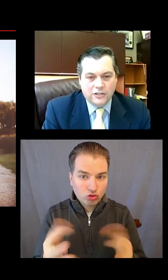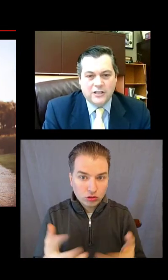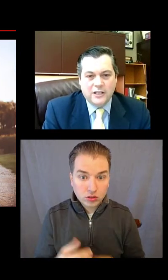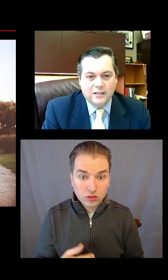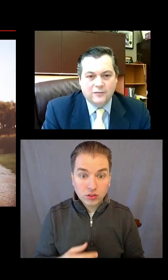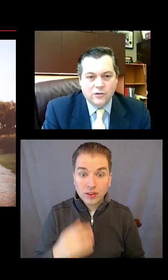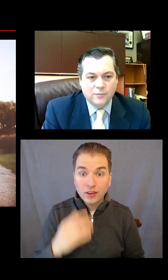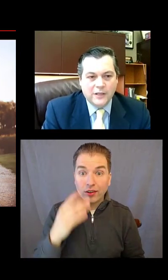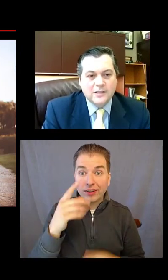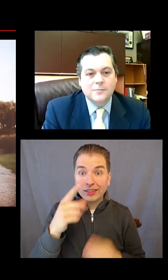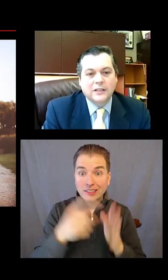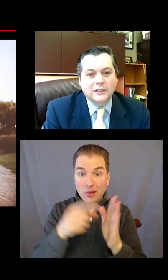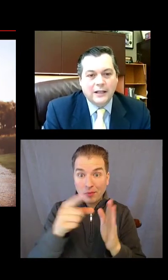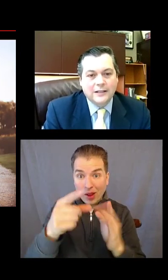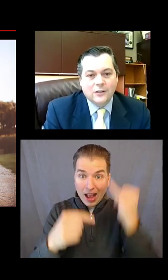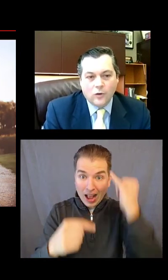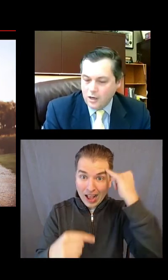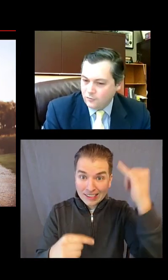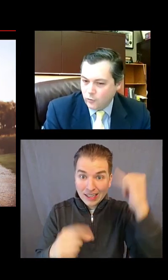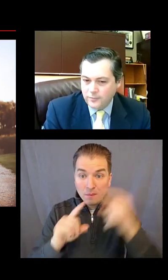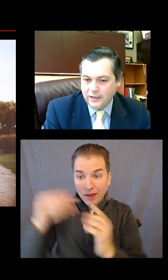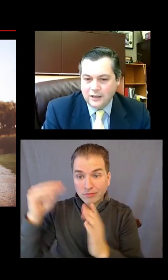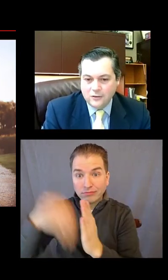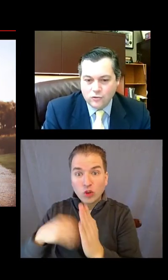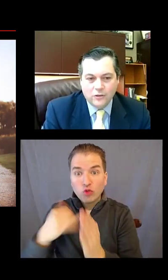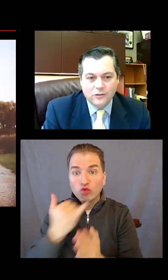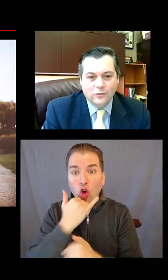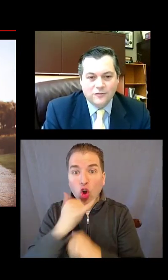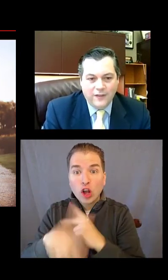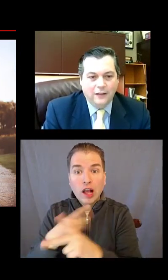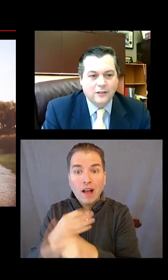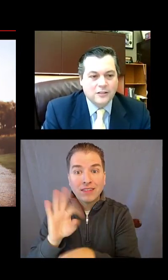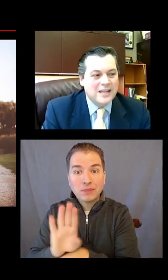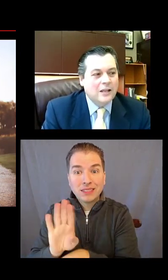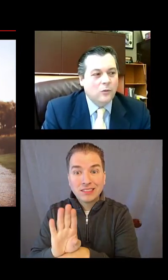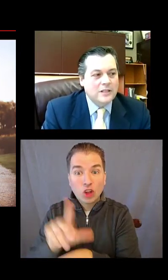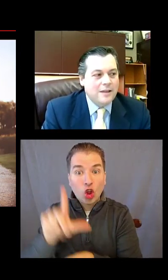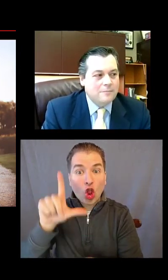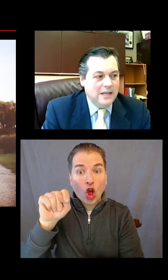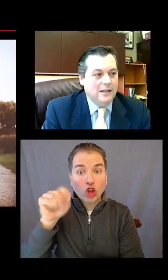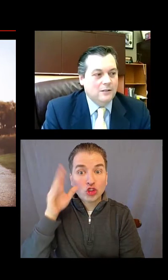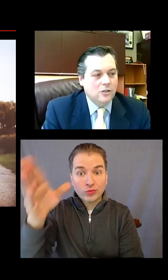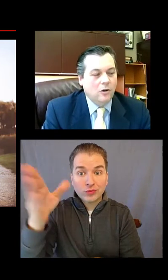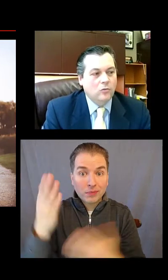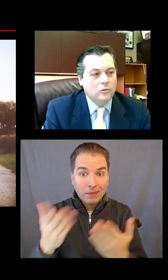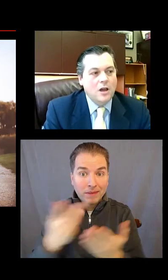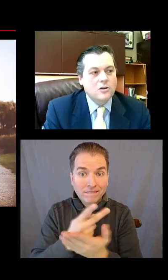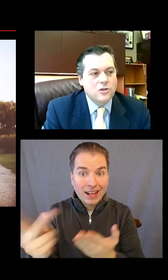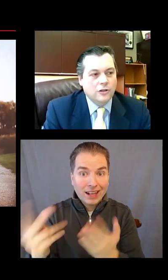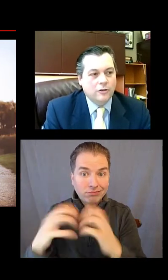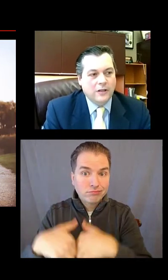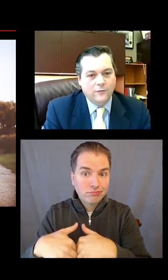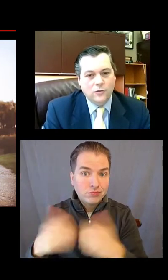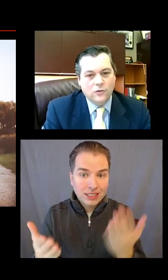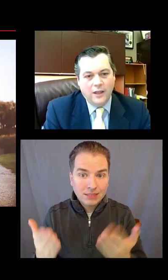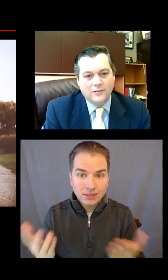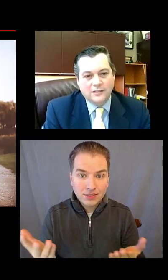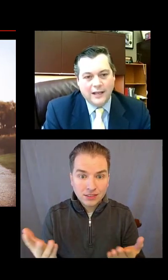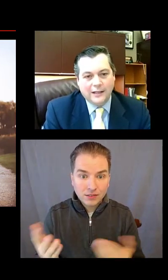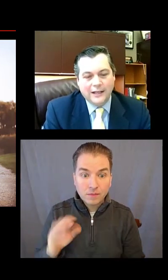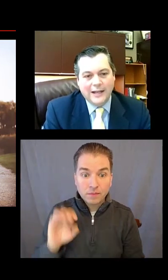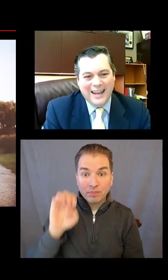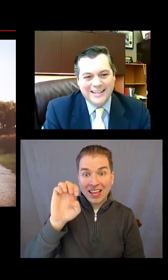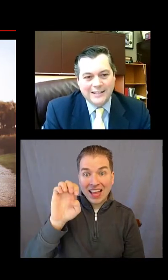The current success of your new business, but selecting the wrong form can contribute to its failures. What does that mean? So long-term, if you